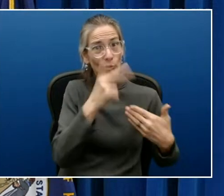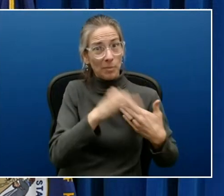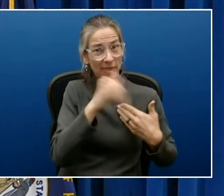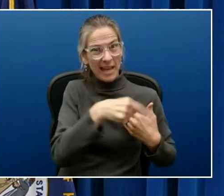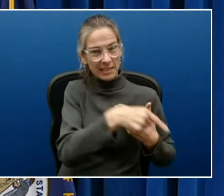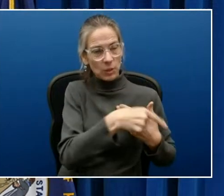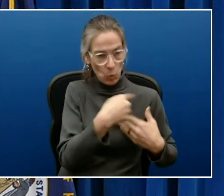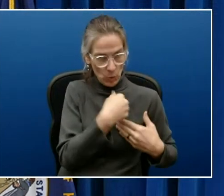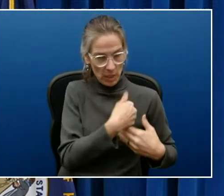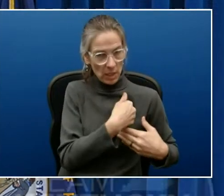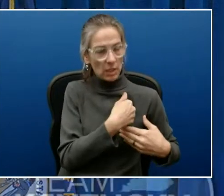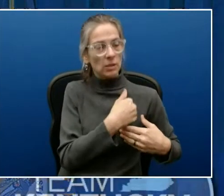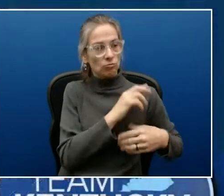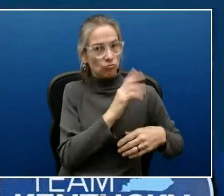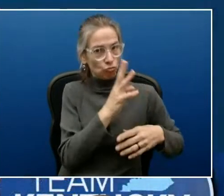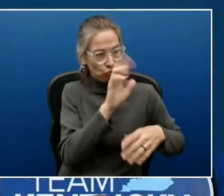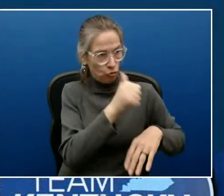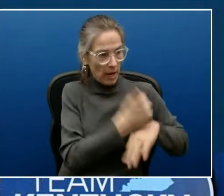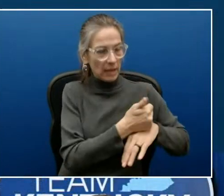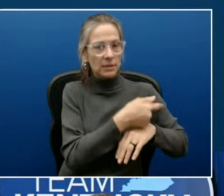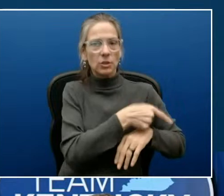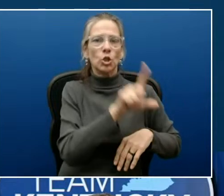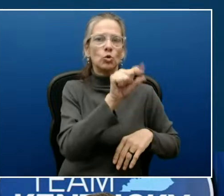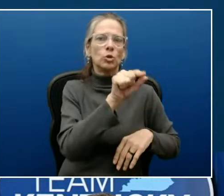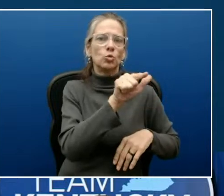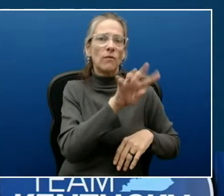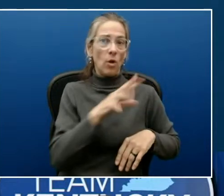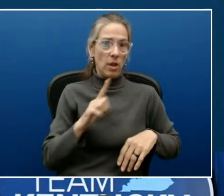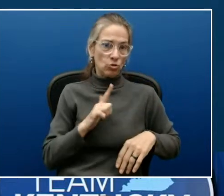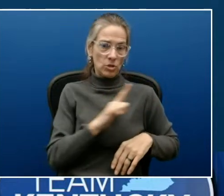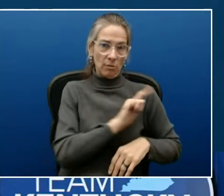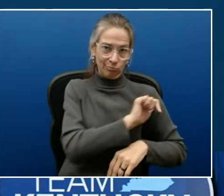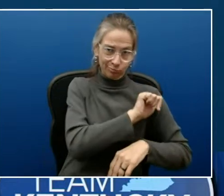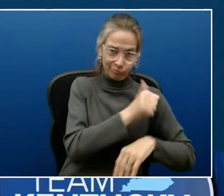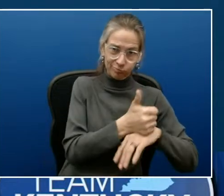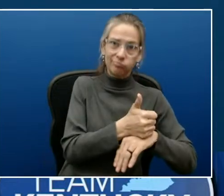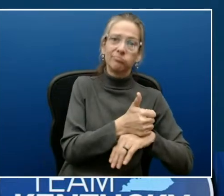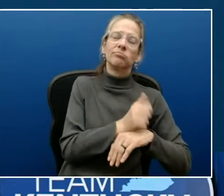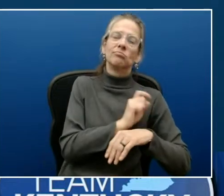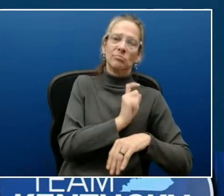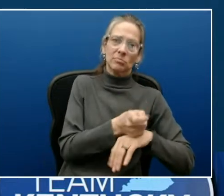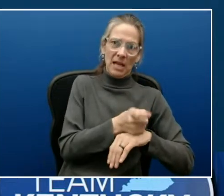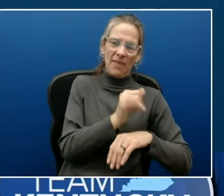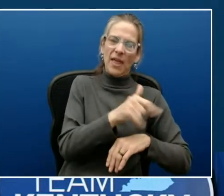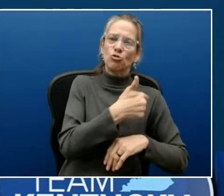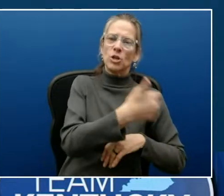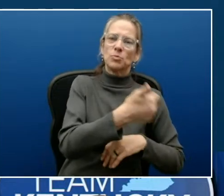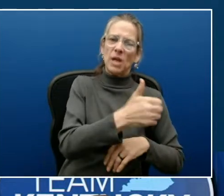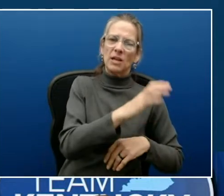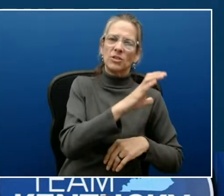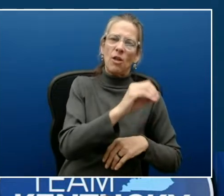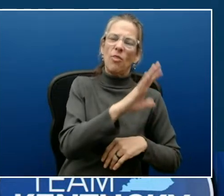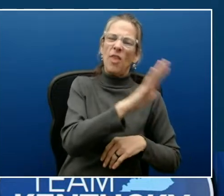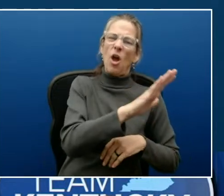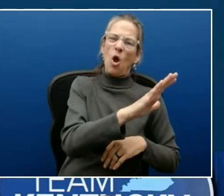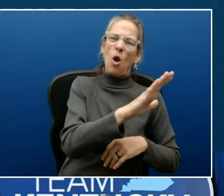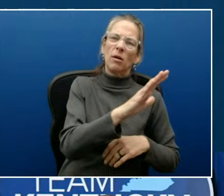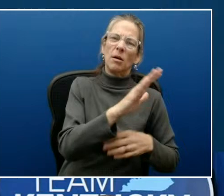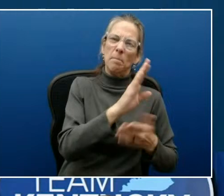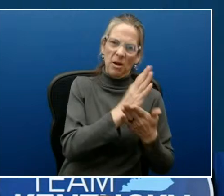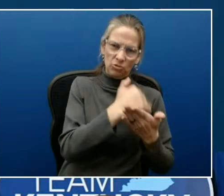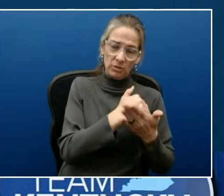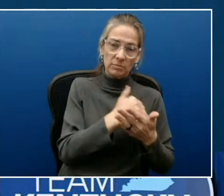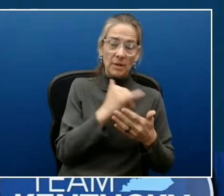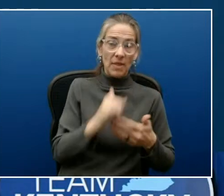in the 2024 budget session through the Transportation Cabinet's budget. This is one of several important programs operated